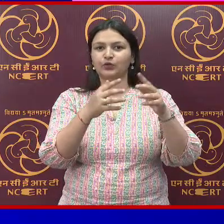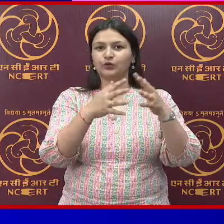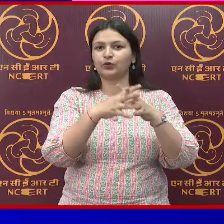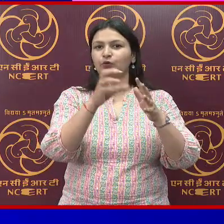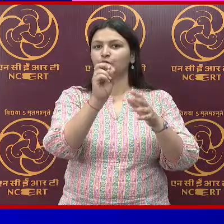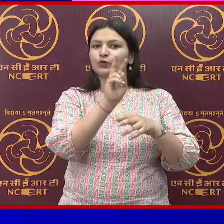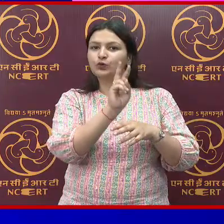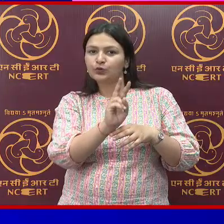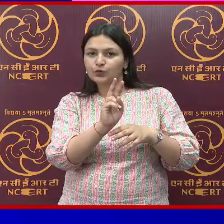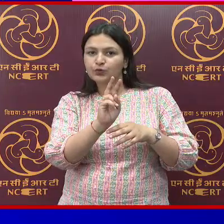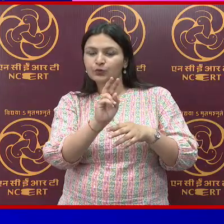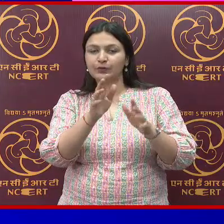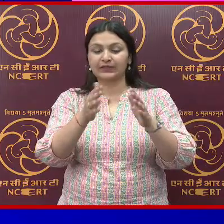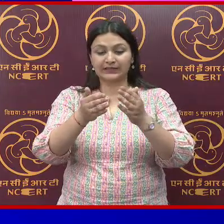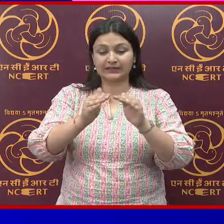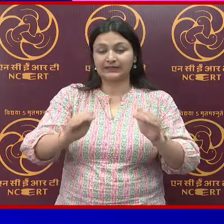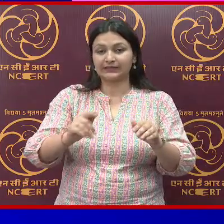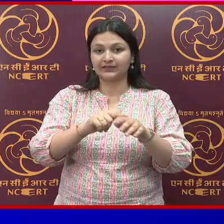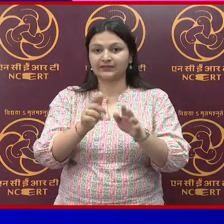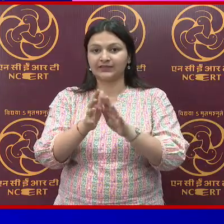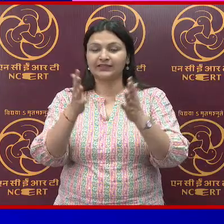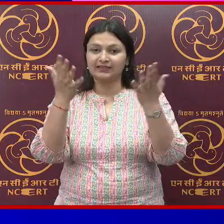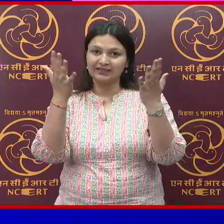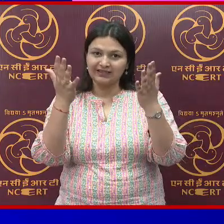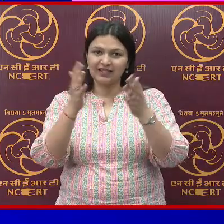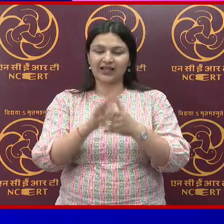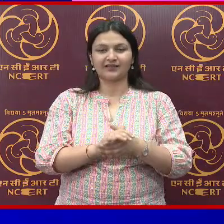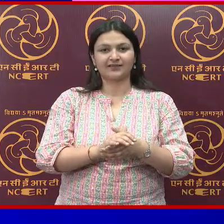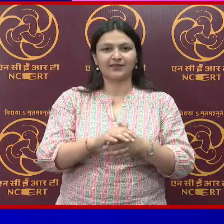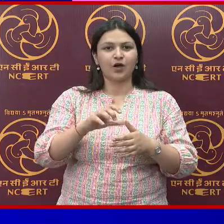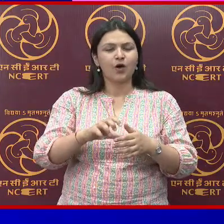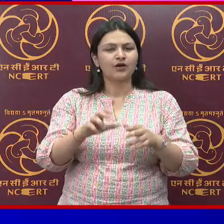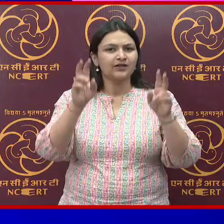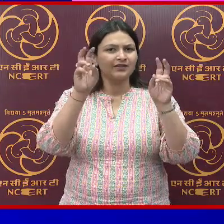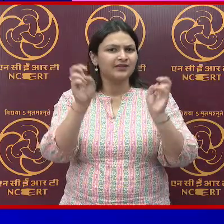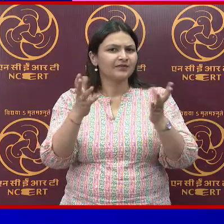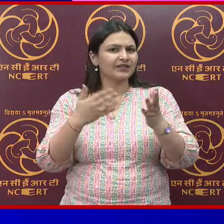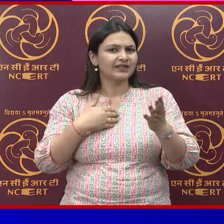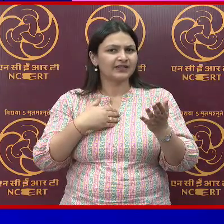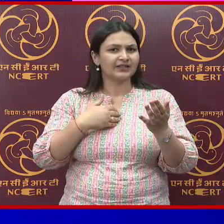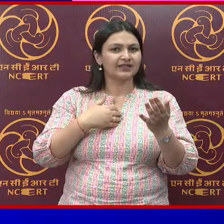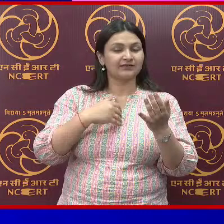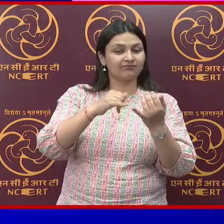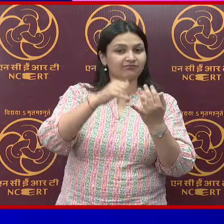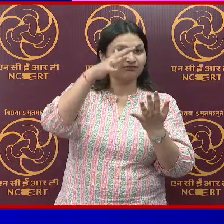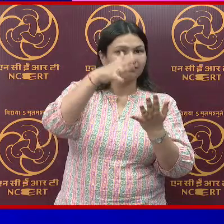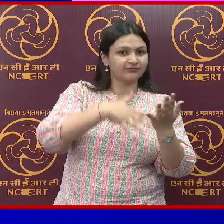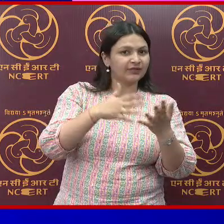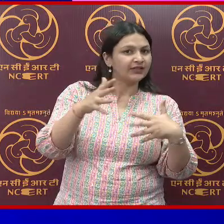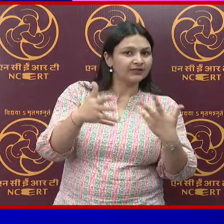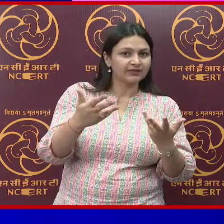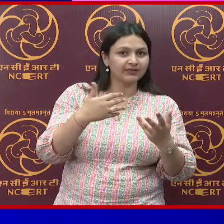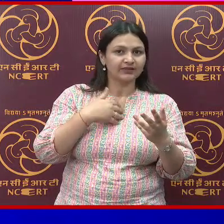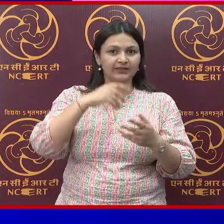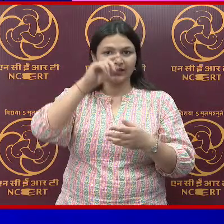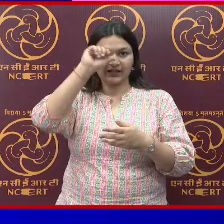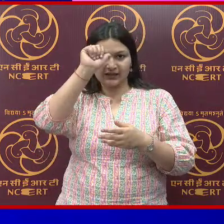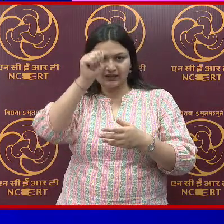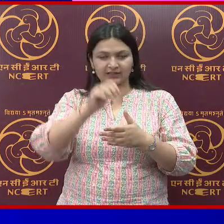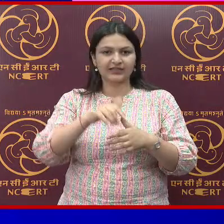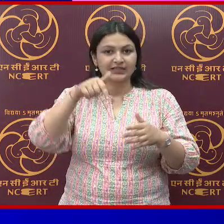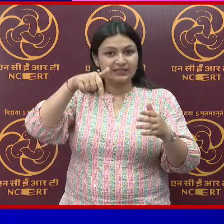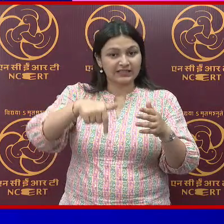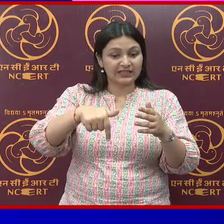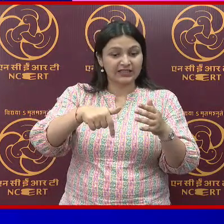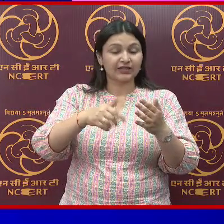is English subject. So, Two Little Hands is all about a poem, and we are going to discuss about